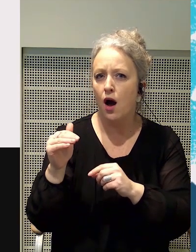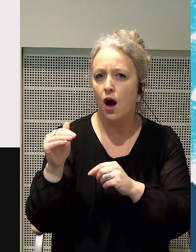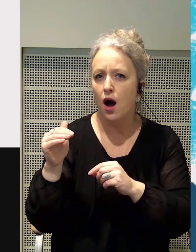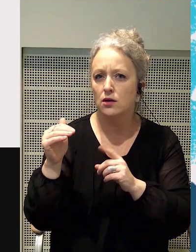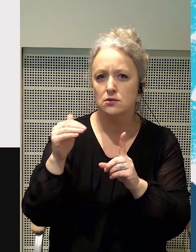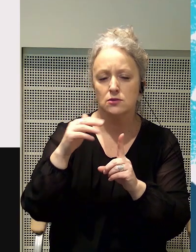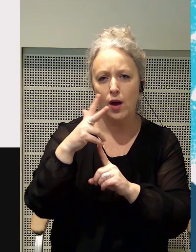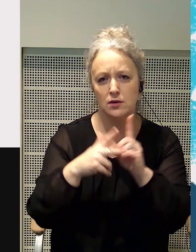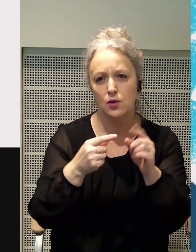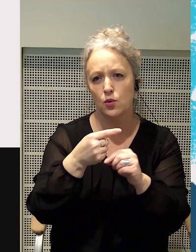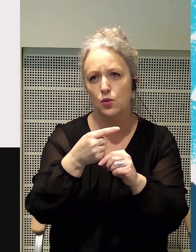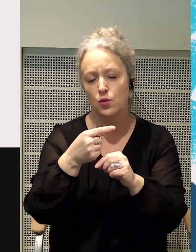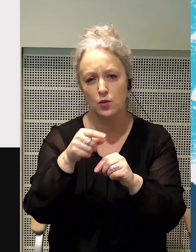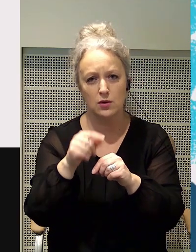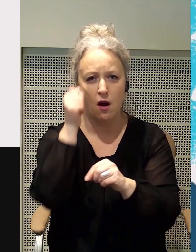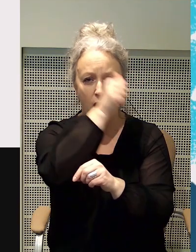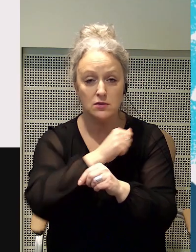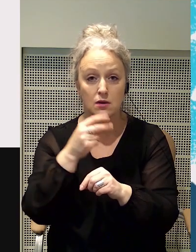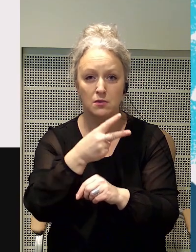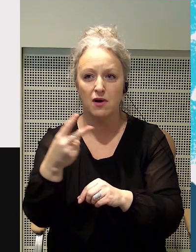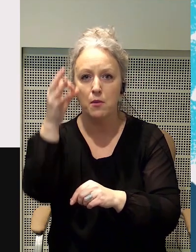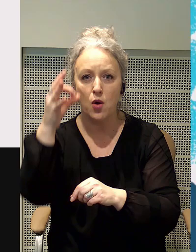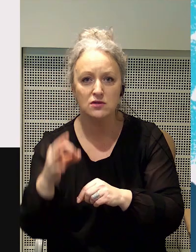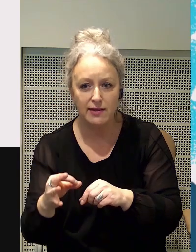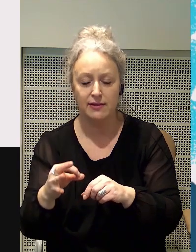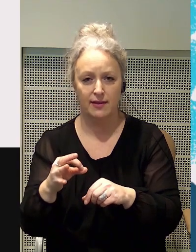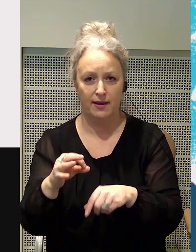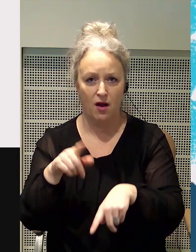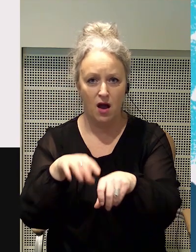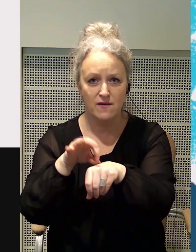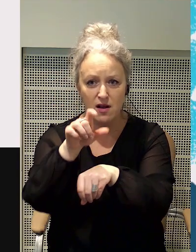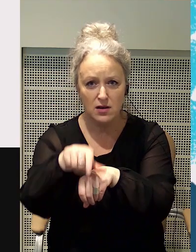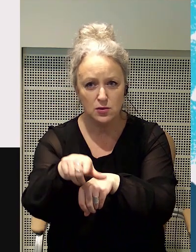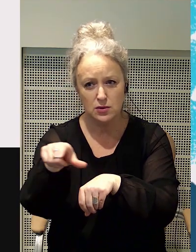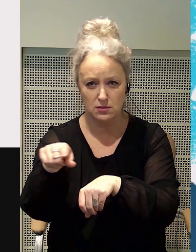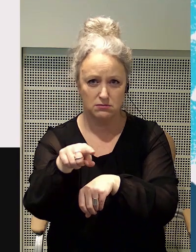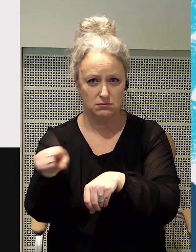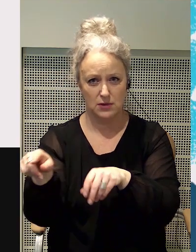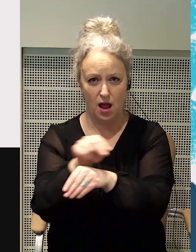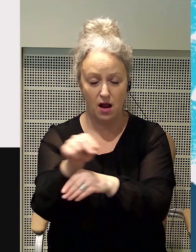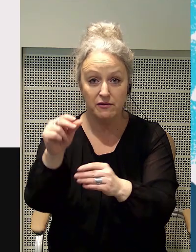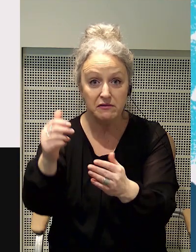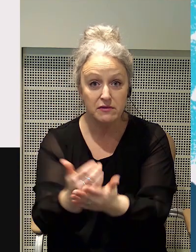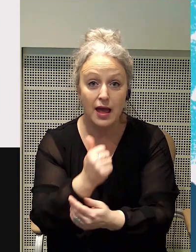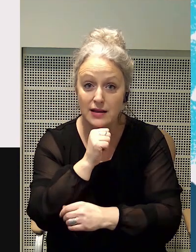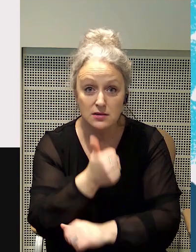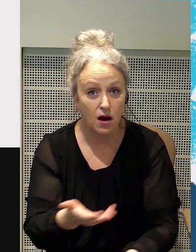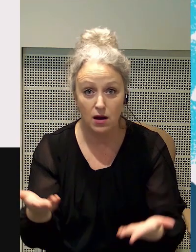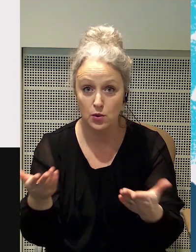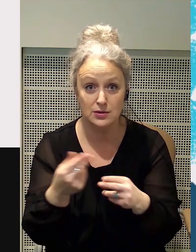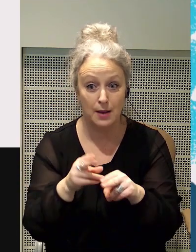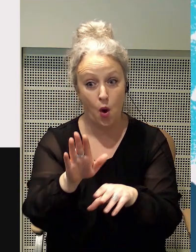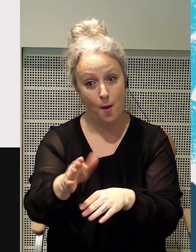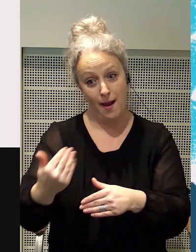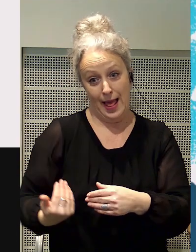it was because they were not available for them. It also says that, for example, 94% of